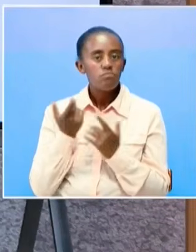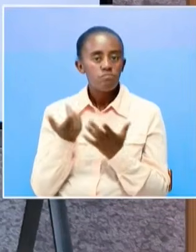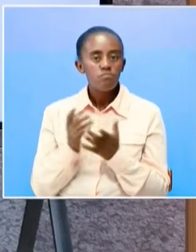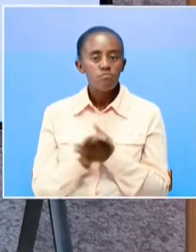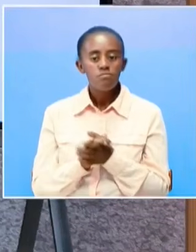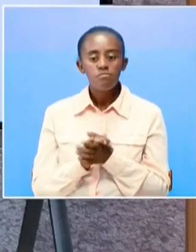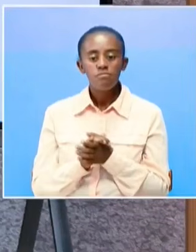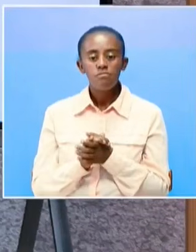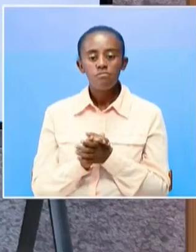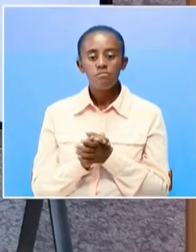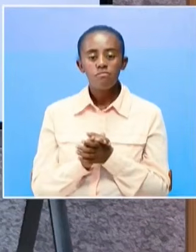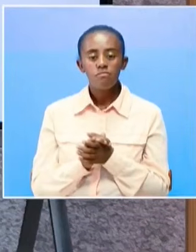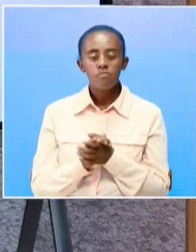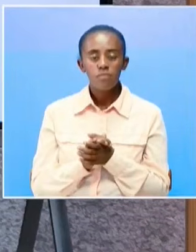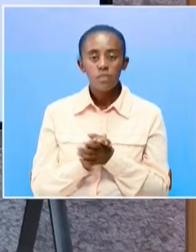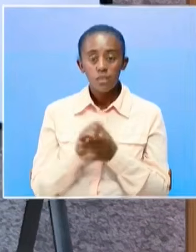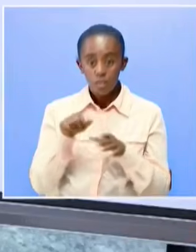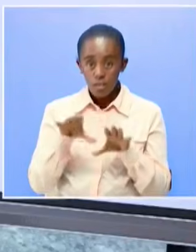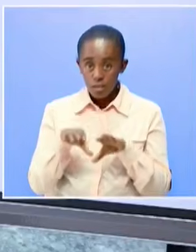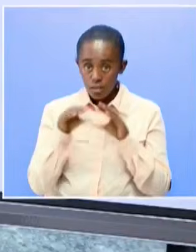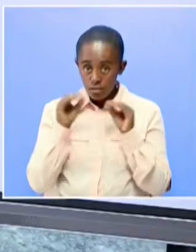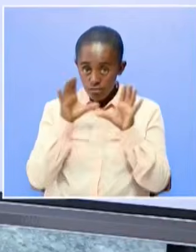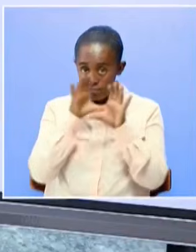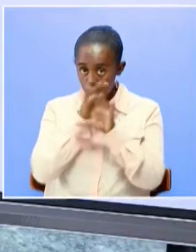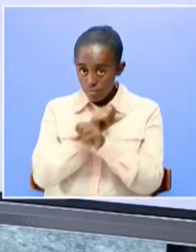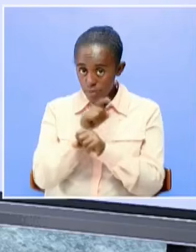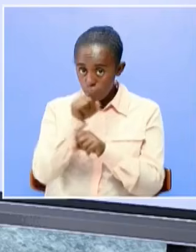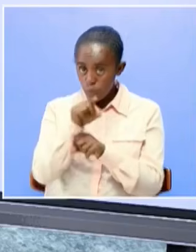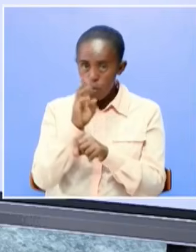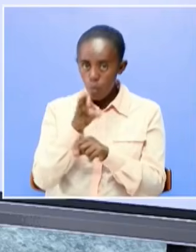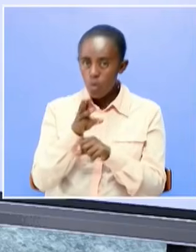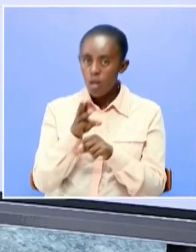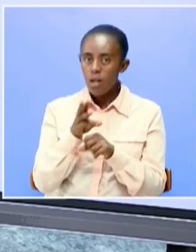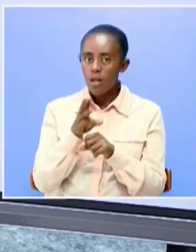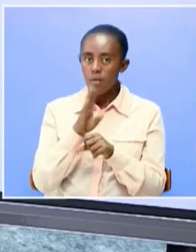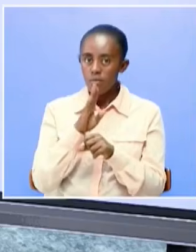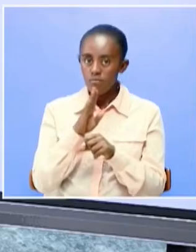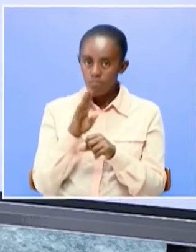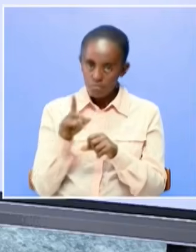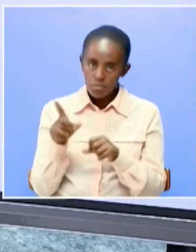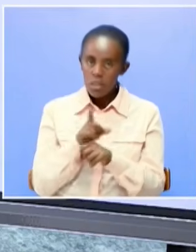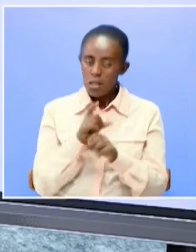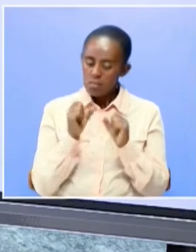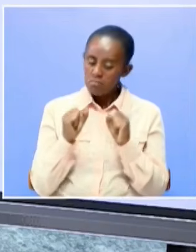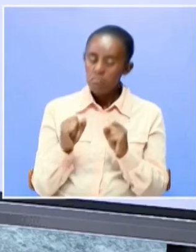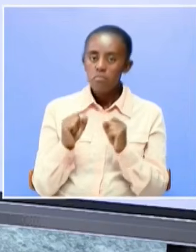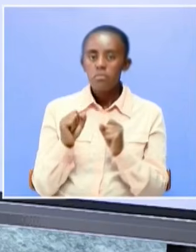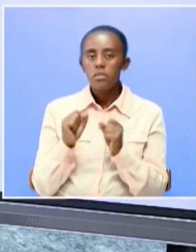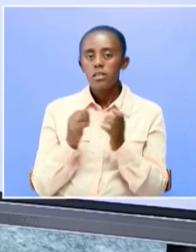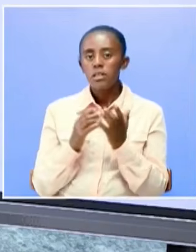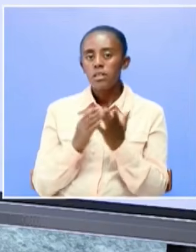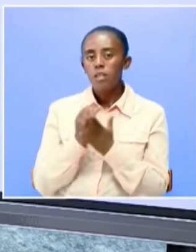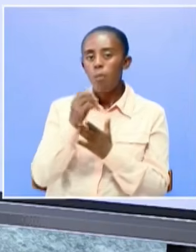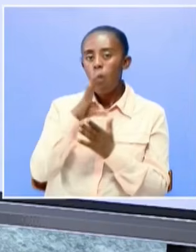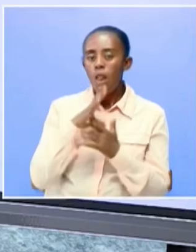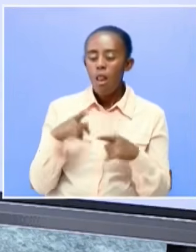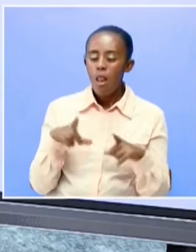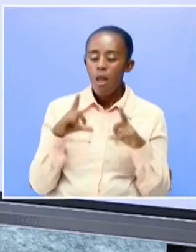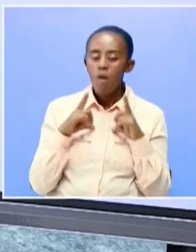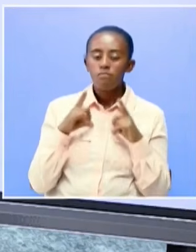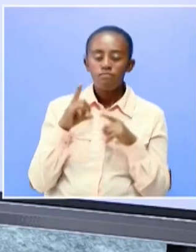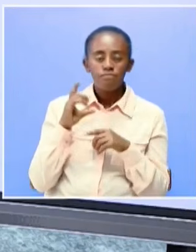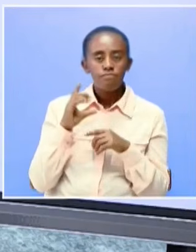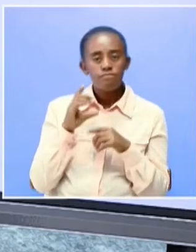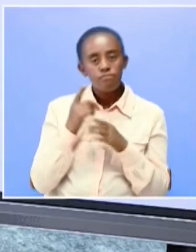Students, at the end of this lesson, you will be able to talk about someone's life history.